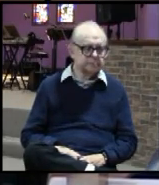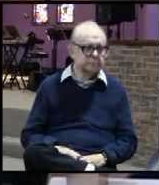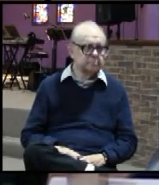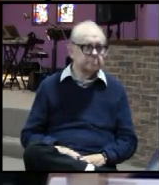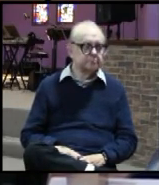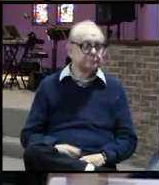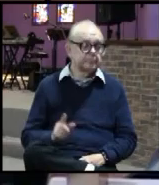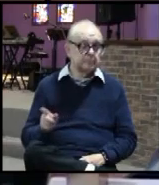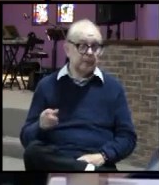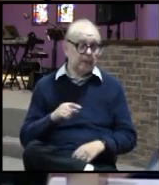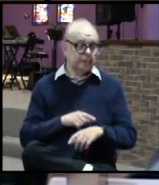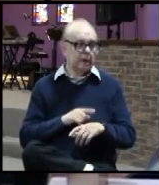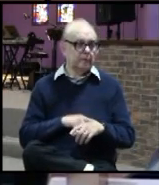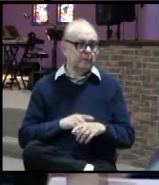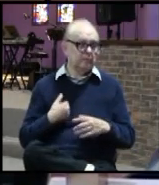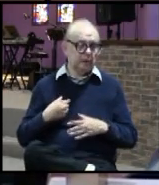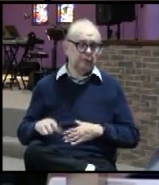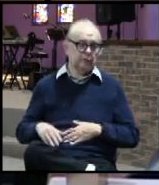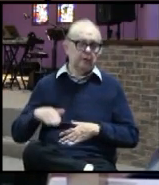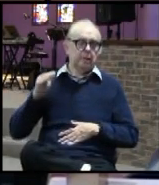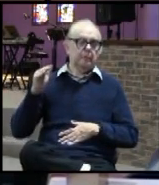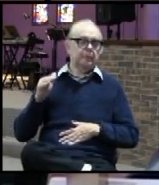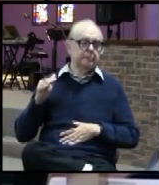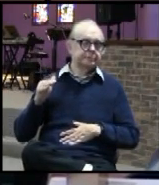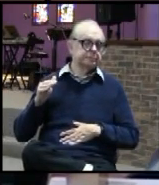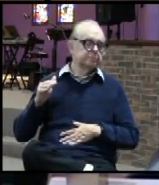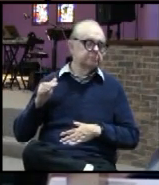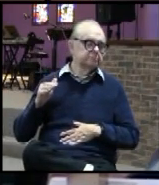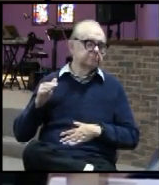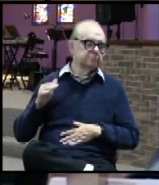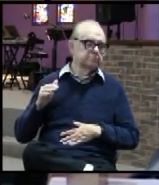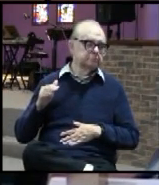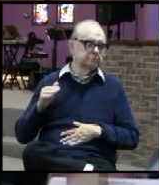There were times growing up,